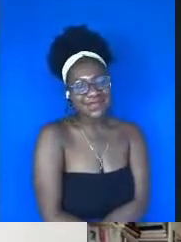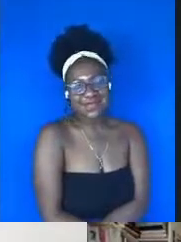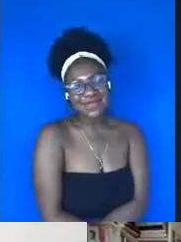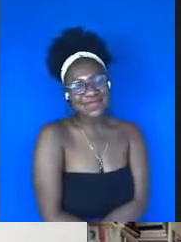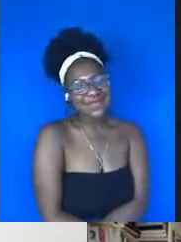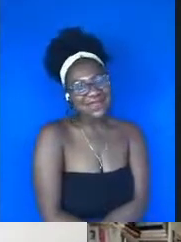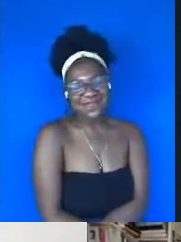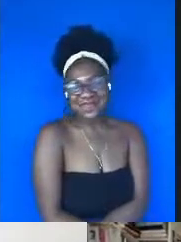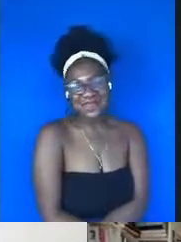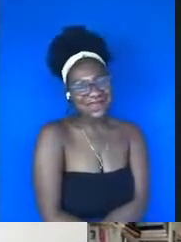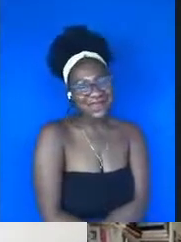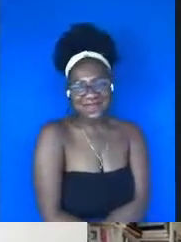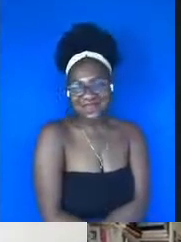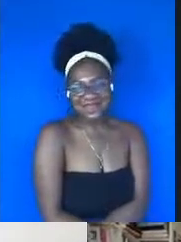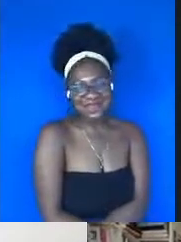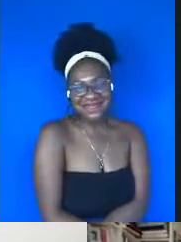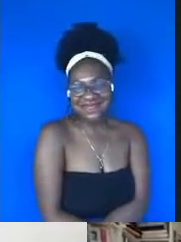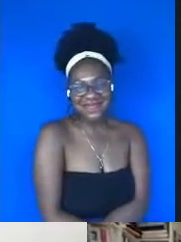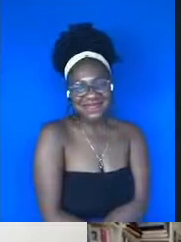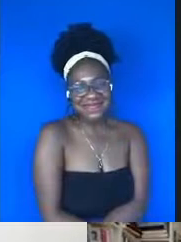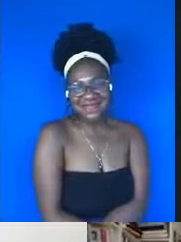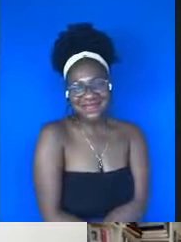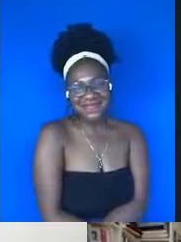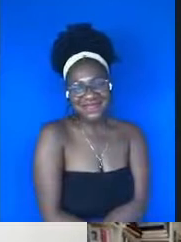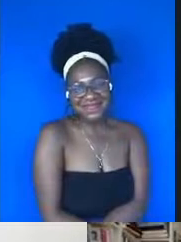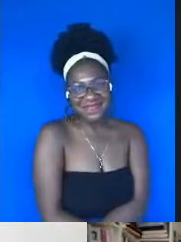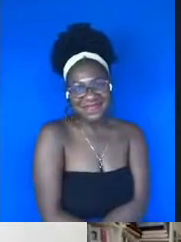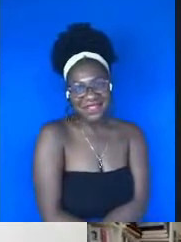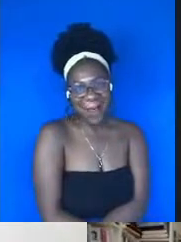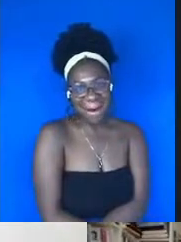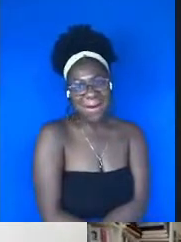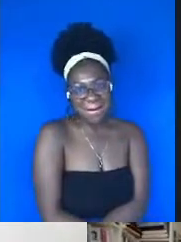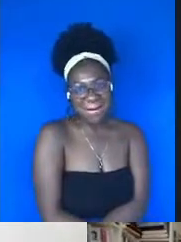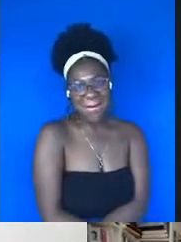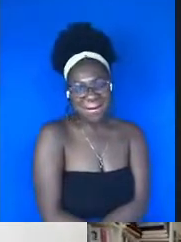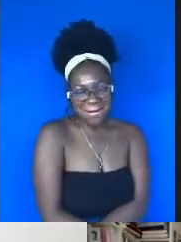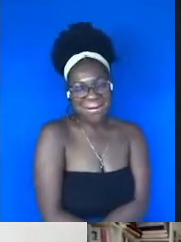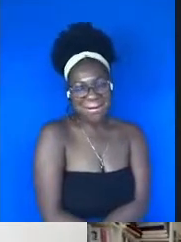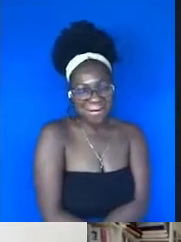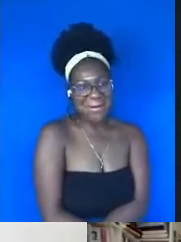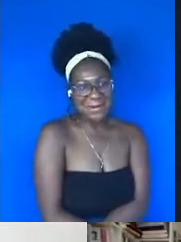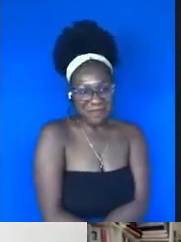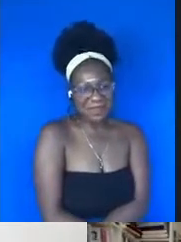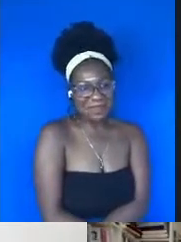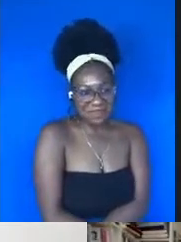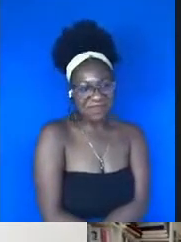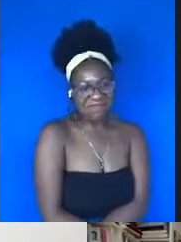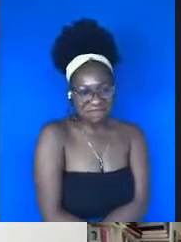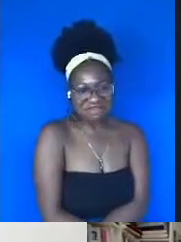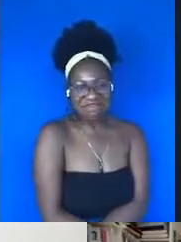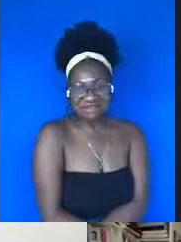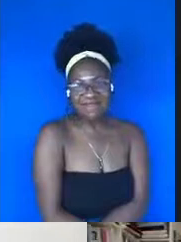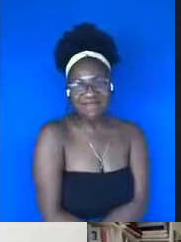I crazy? Why do they have to, why can't they just say, hey, that's a good idea? Why is it